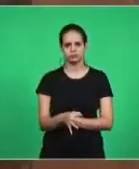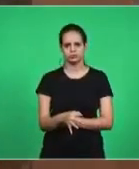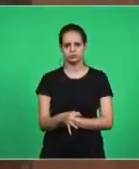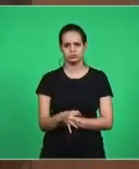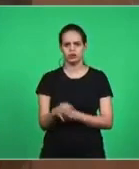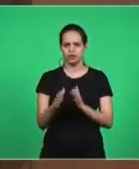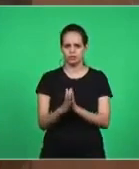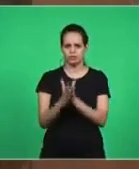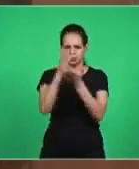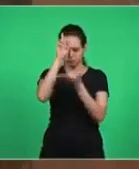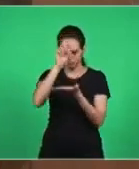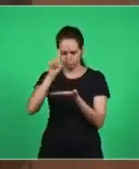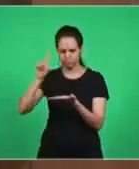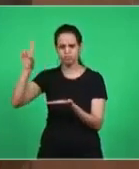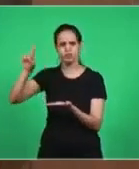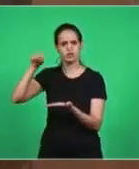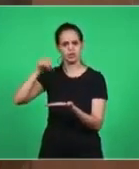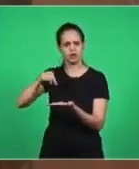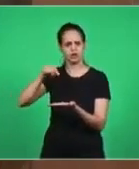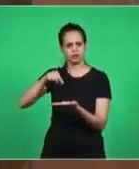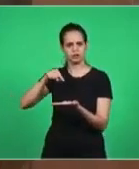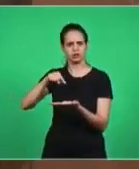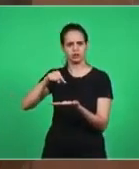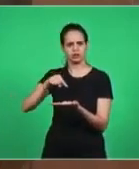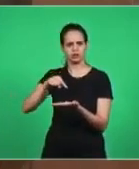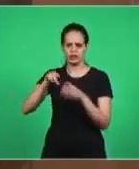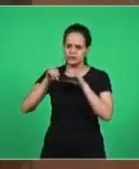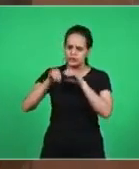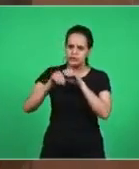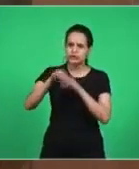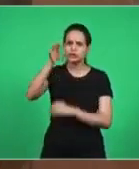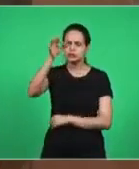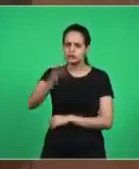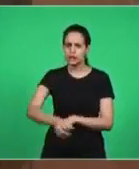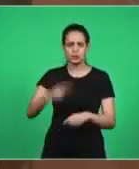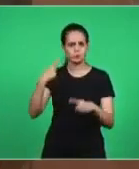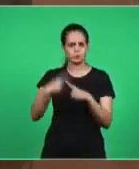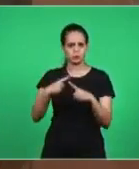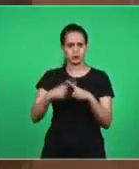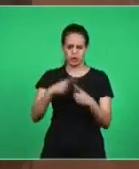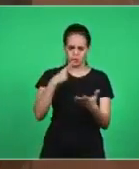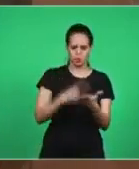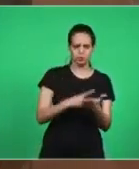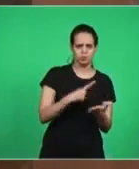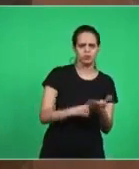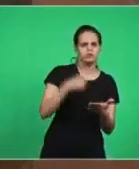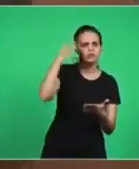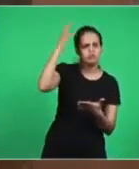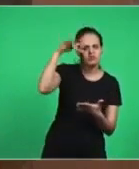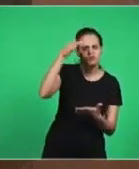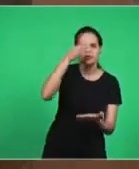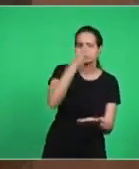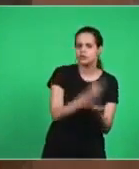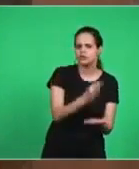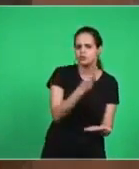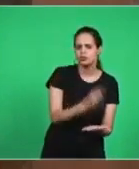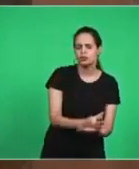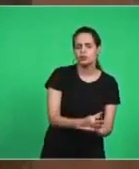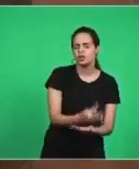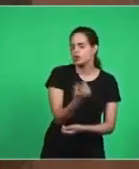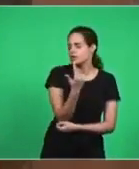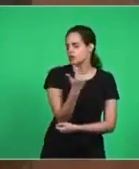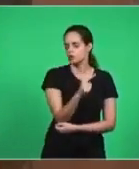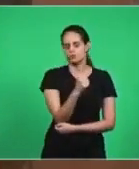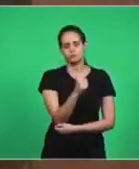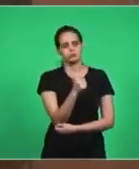supposed to go and say the biblical things without any mistake, because we don't have any commitment on theology and philosophy or what people